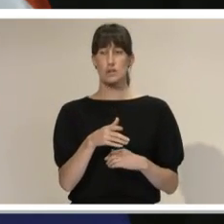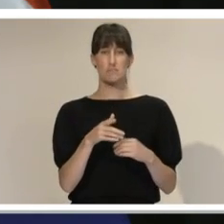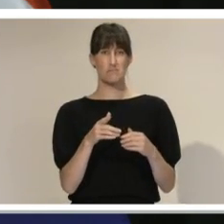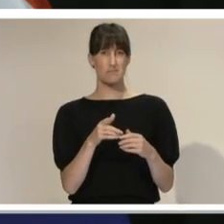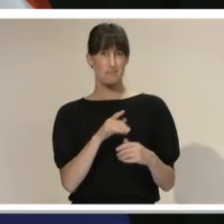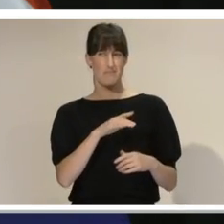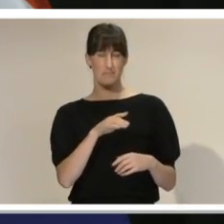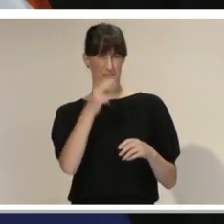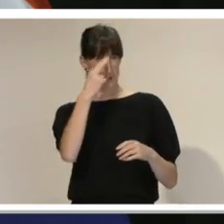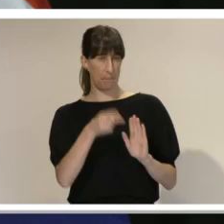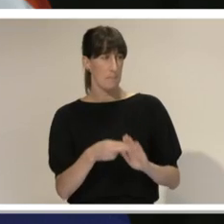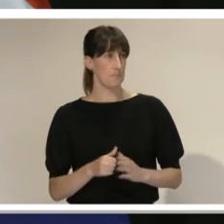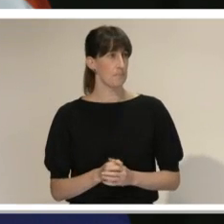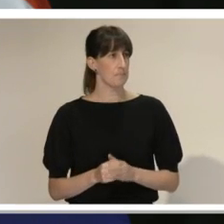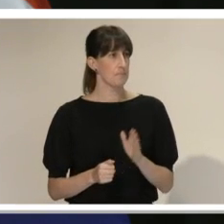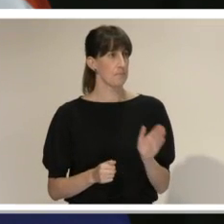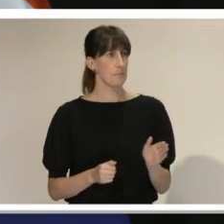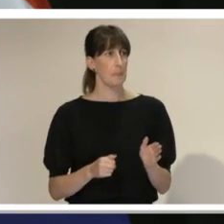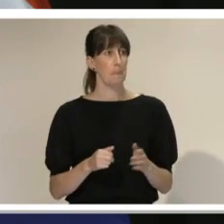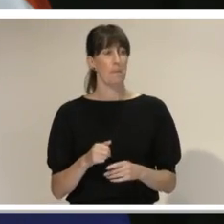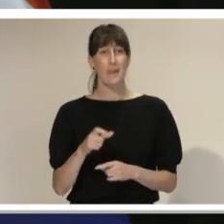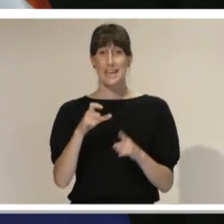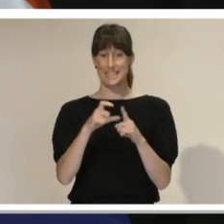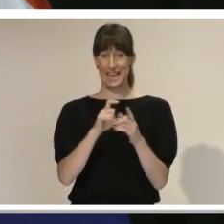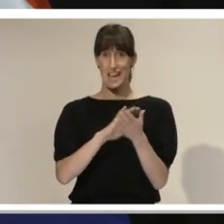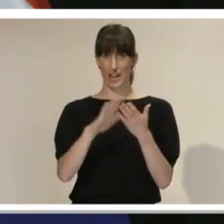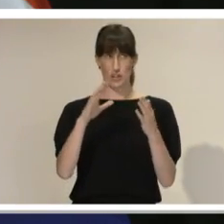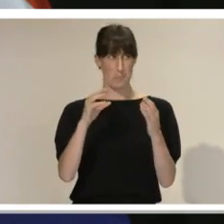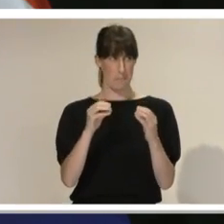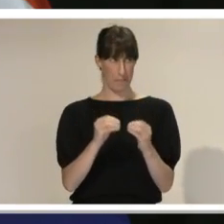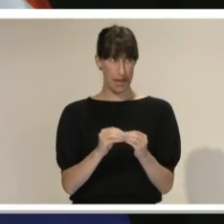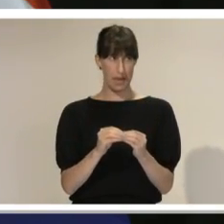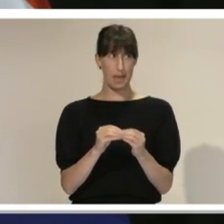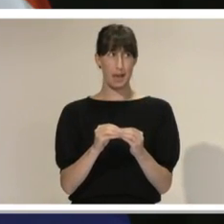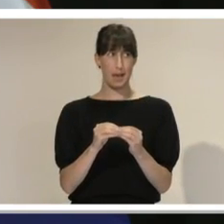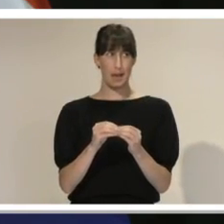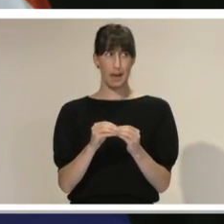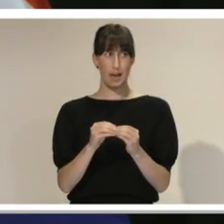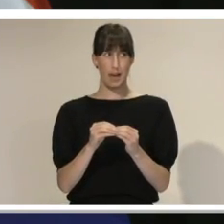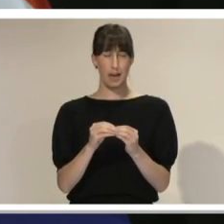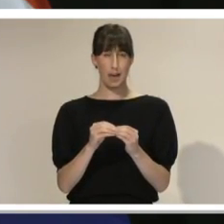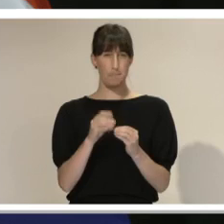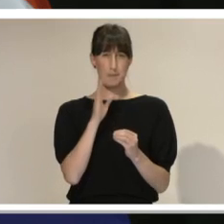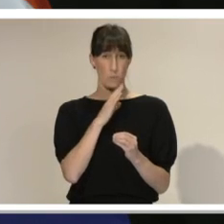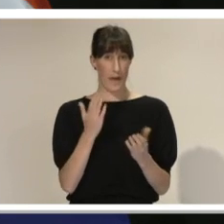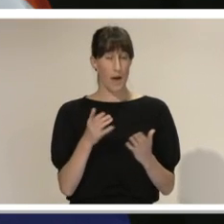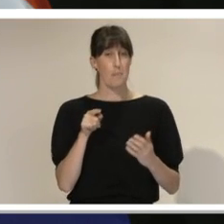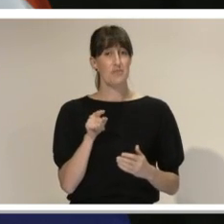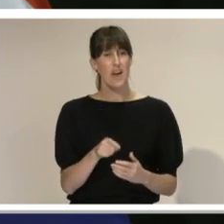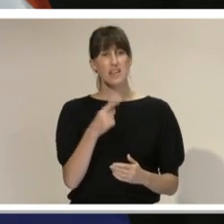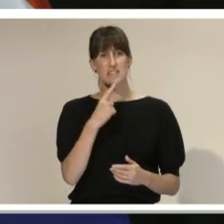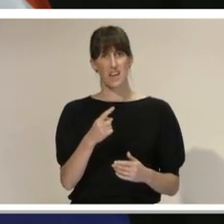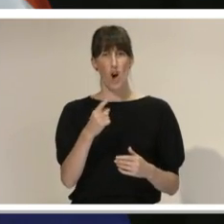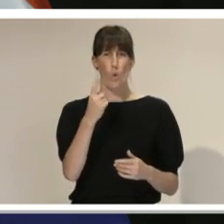CCDHB have had to ditch 100,000 face masks from emergency reserves. How disappointing is that, and what does it say about the inspection processes of